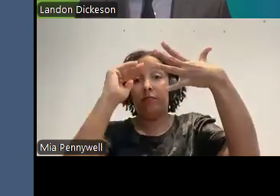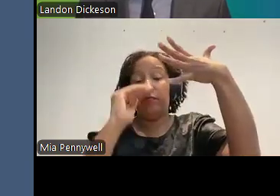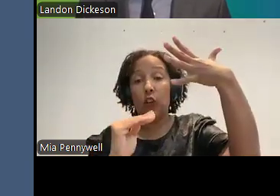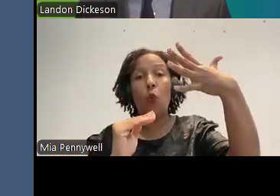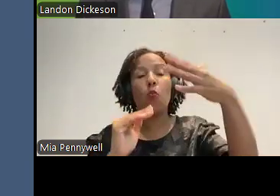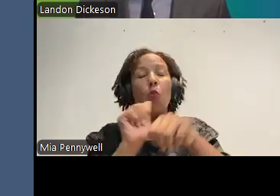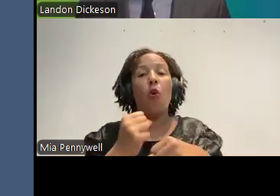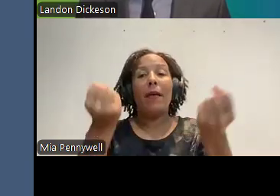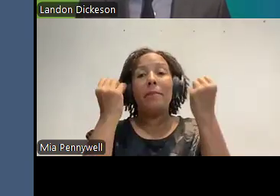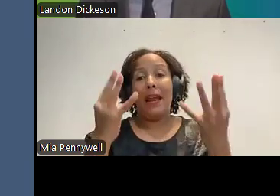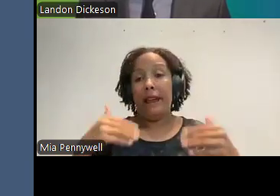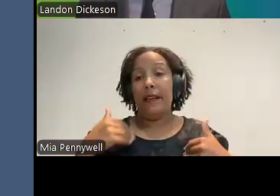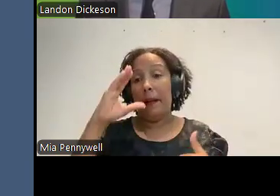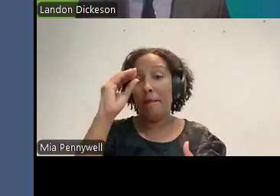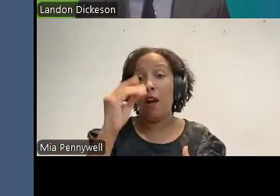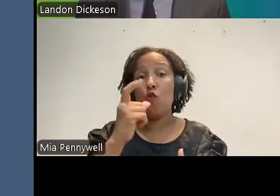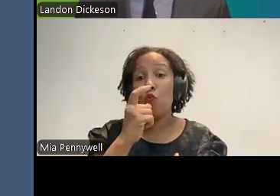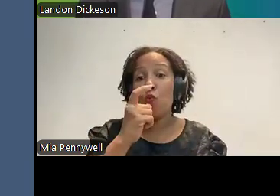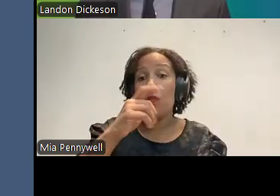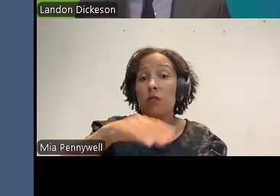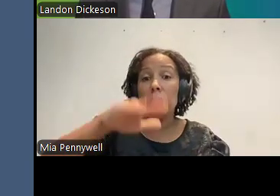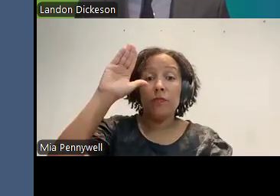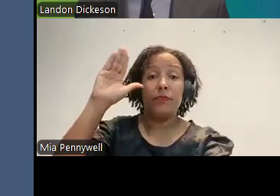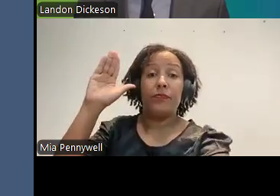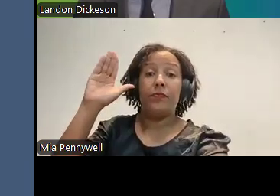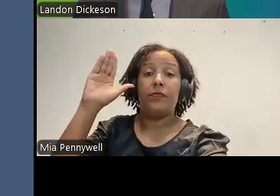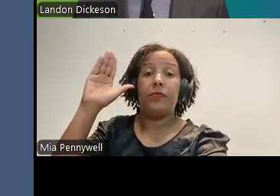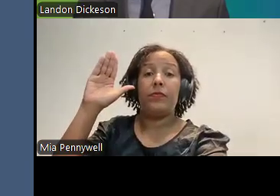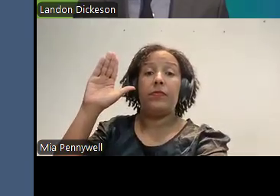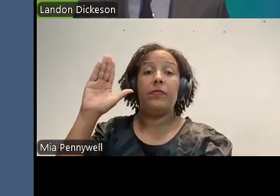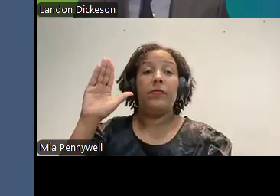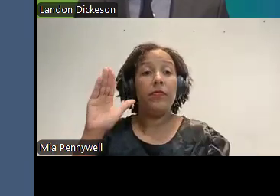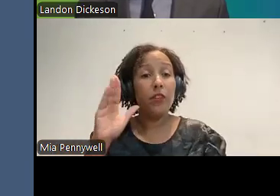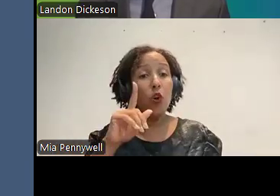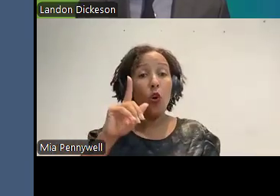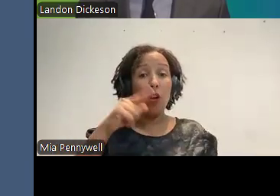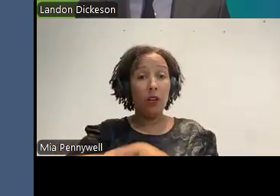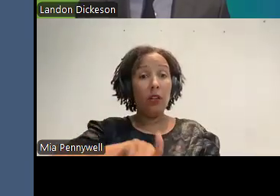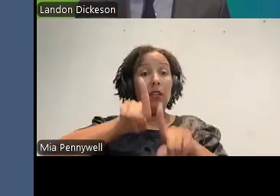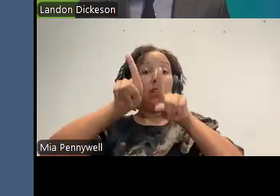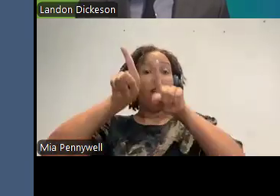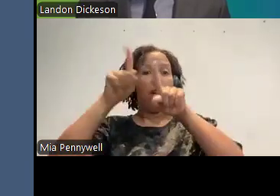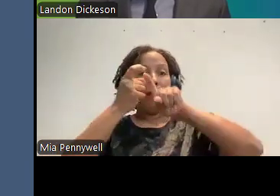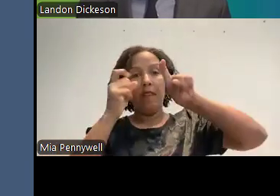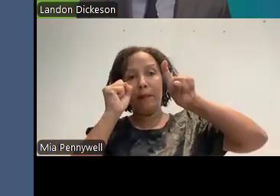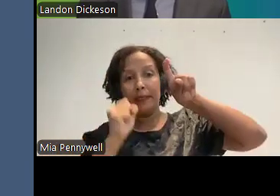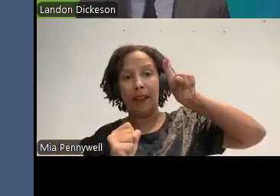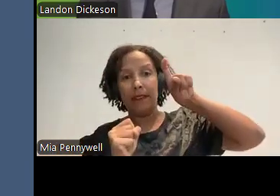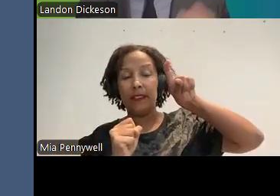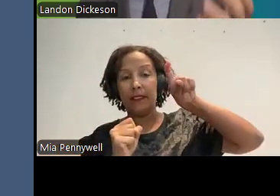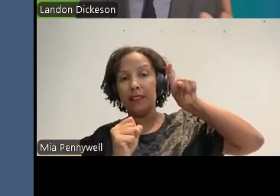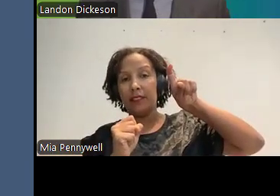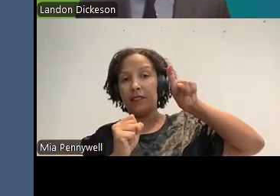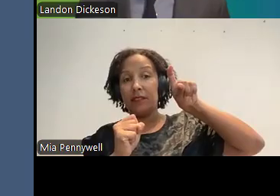been brought up through Latin American countries, but trying to escape cartel or other gang violence. And